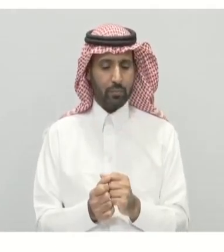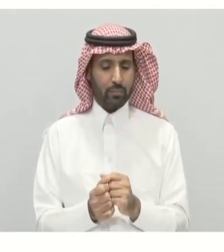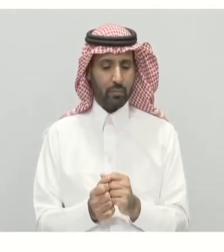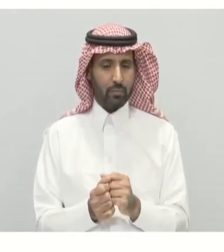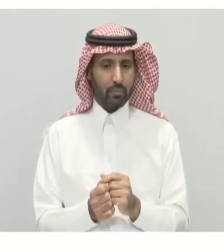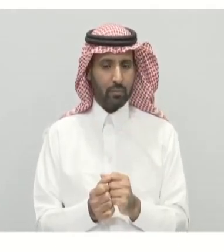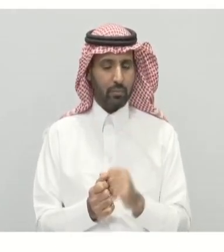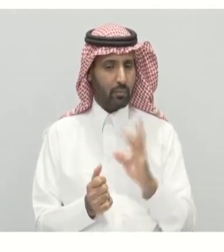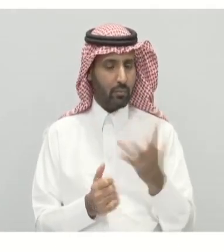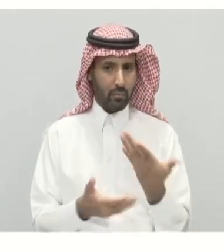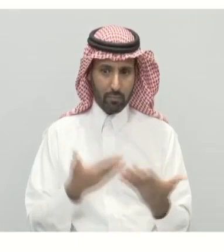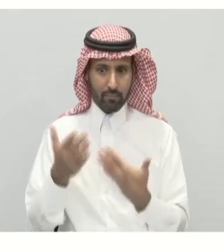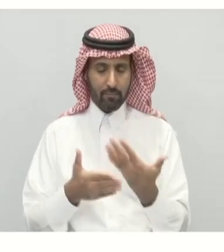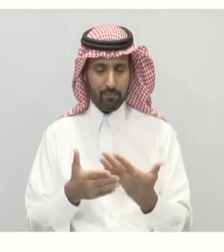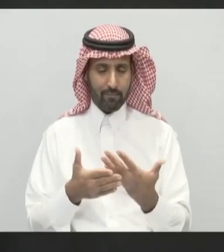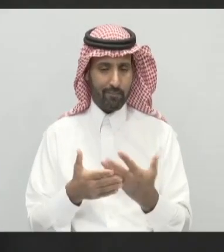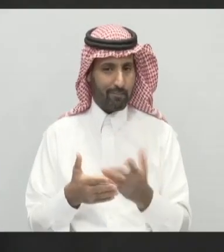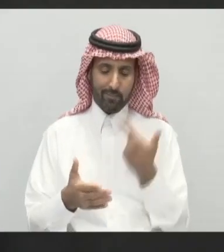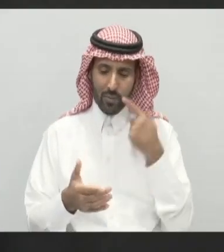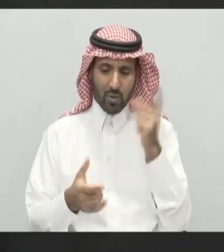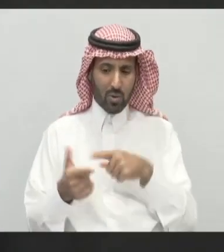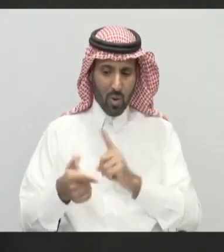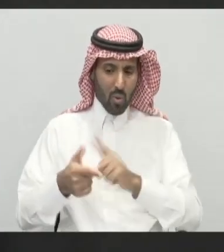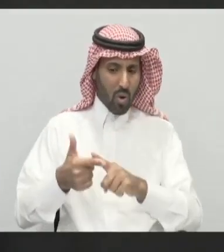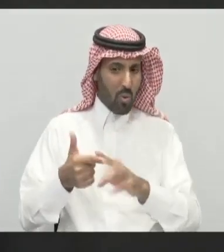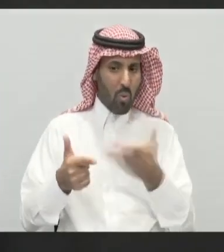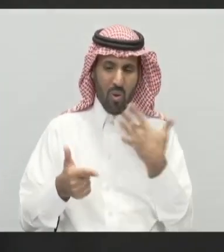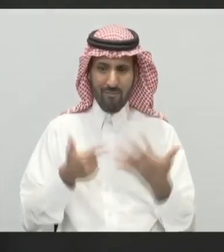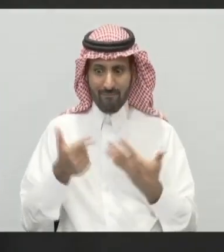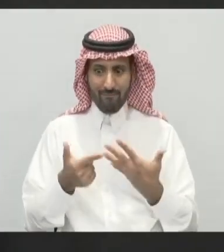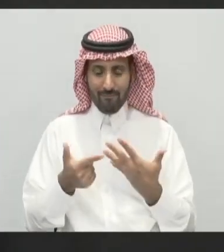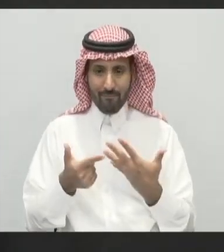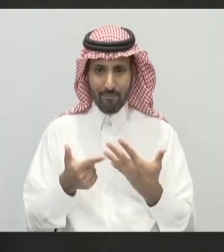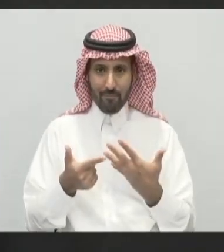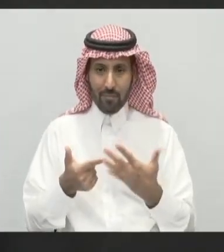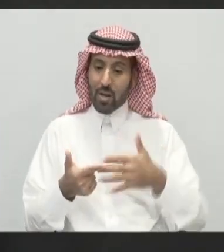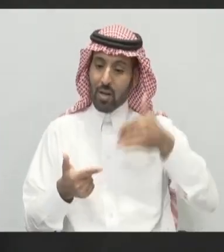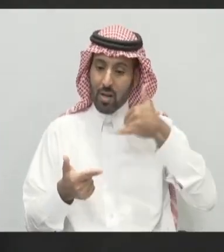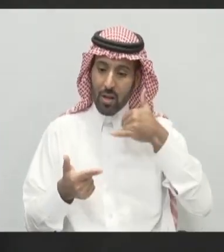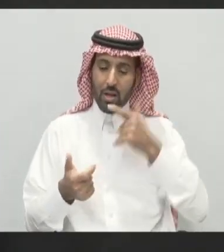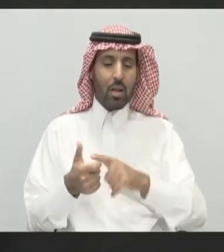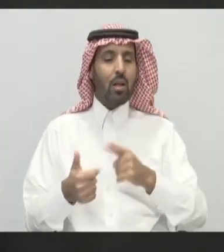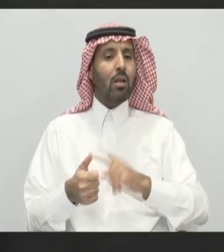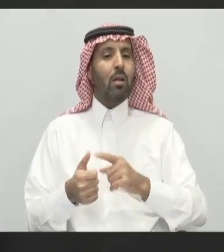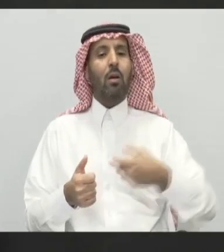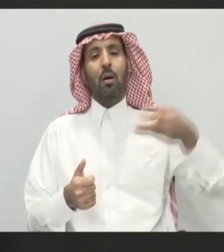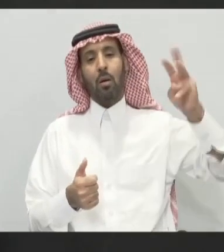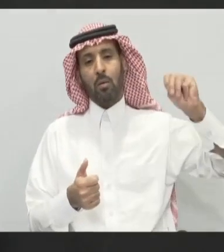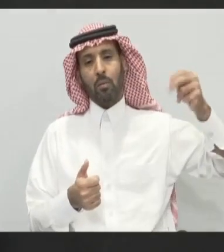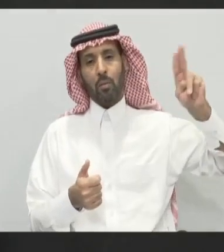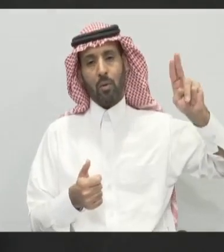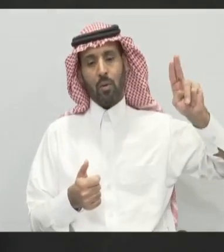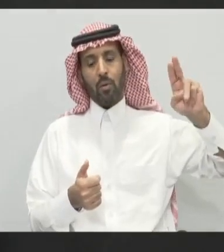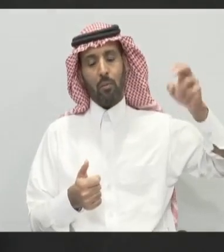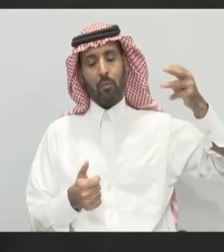So, what is the problem in here? Who's having the problem, actually? The problem is with Muhammad. He is the one who is